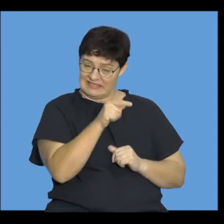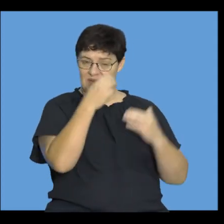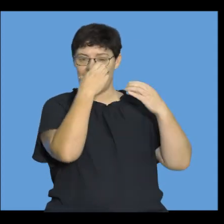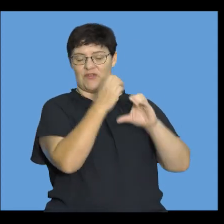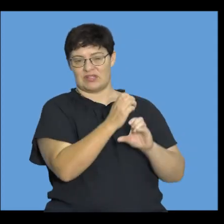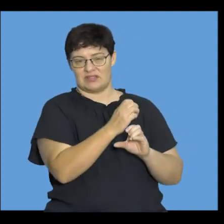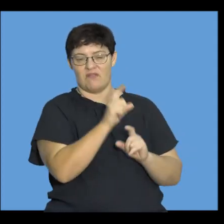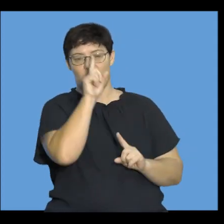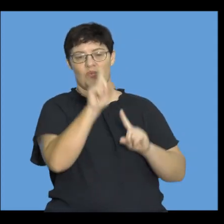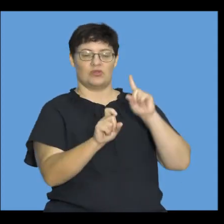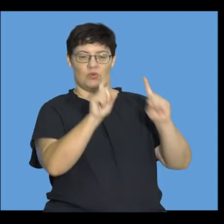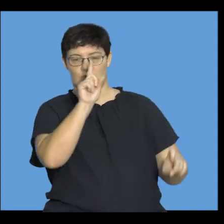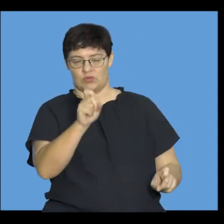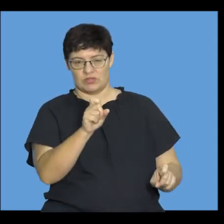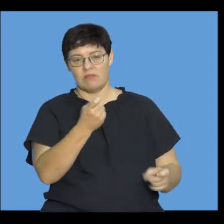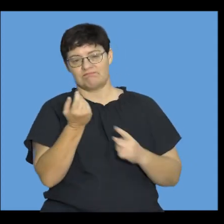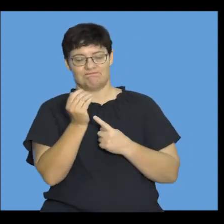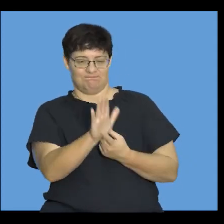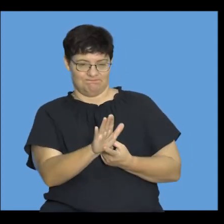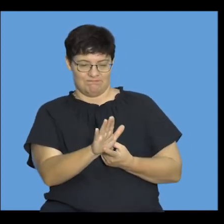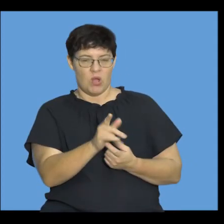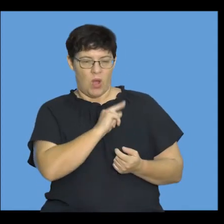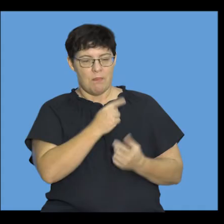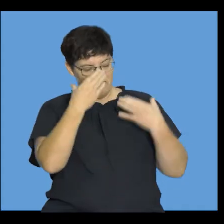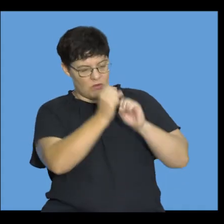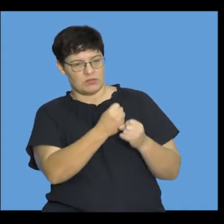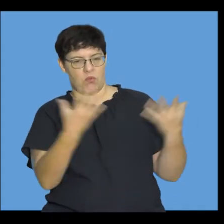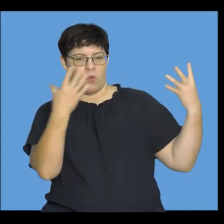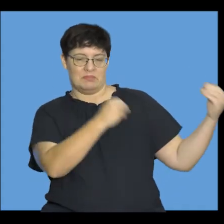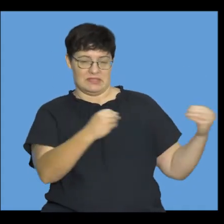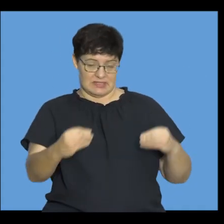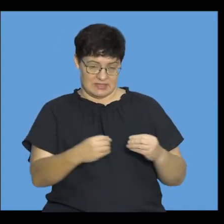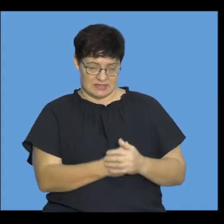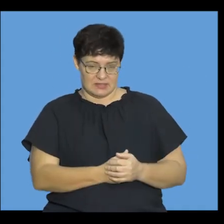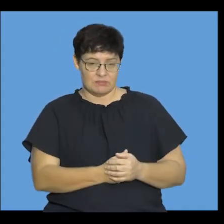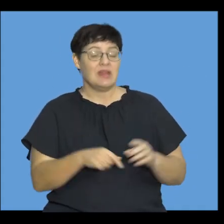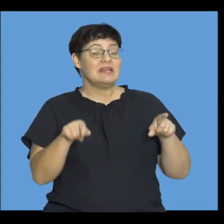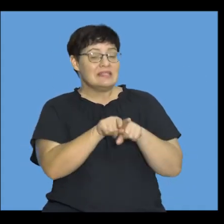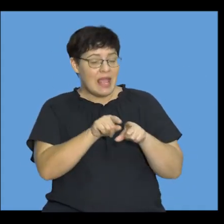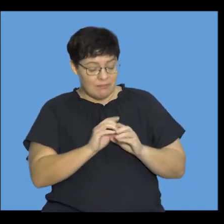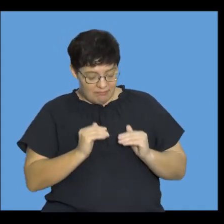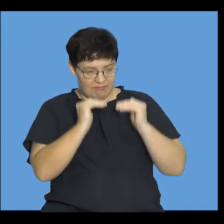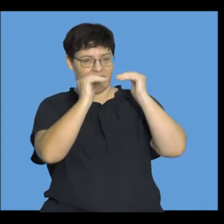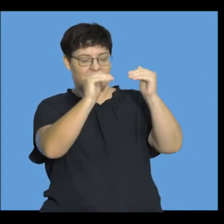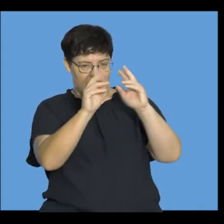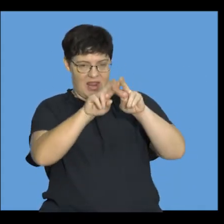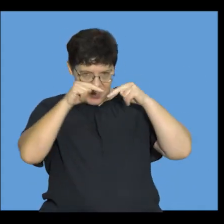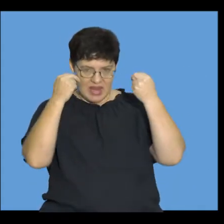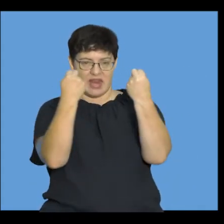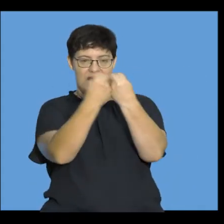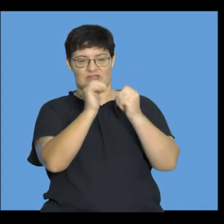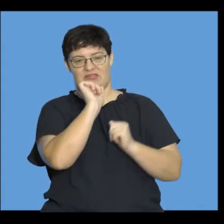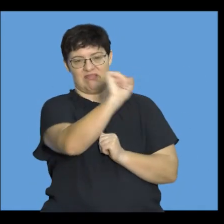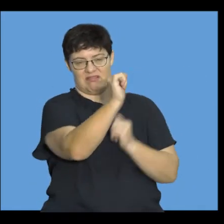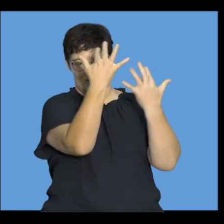Obviously, that will be the emphasis of the questions that you will be exposed to, is a business budget, obviously. But we also